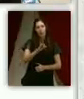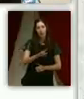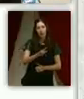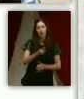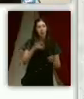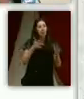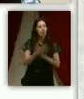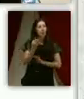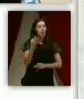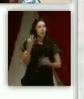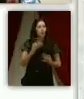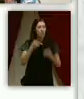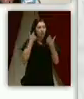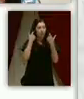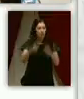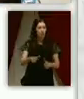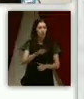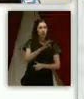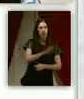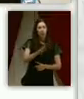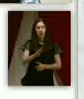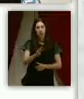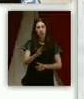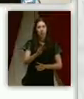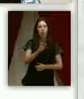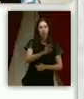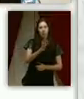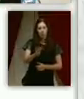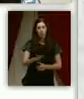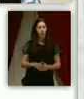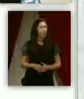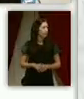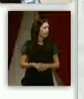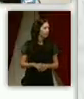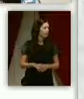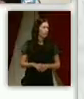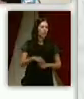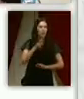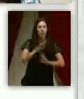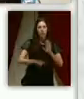the other compatibility. The classification should be T3 or T4.